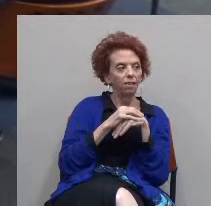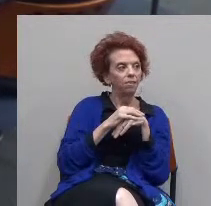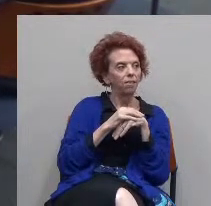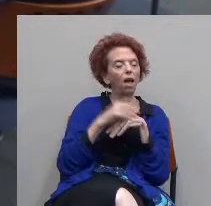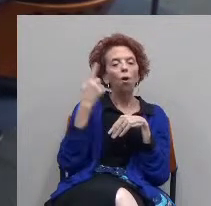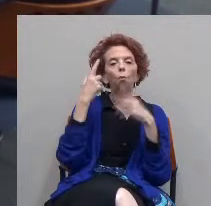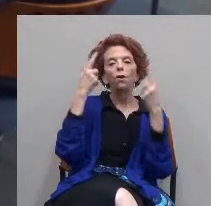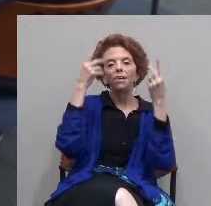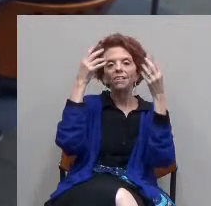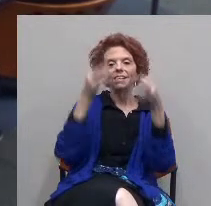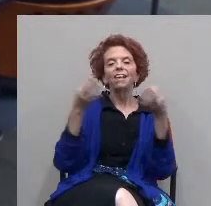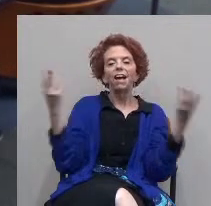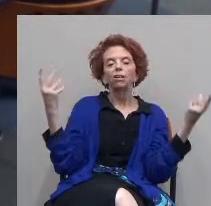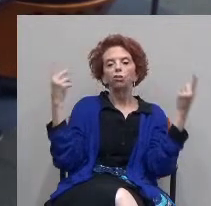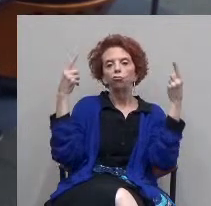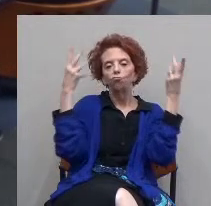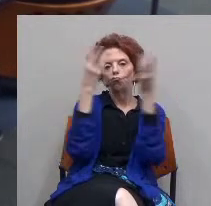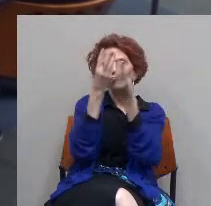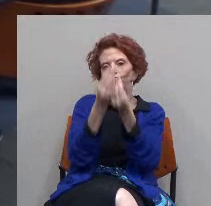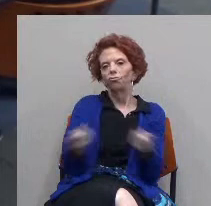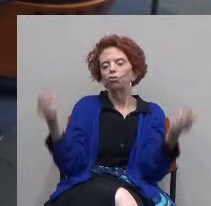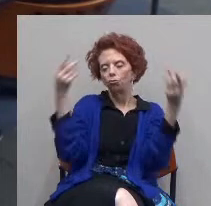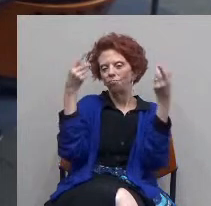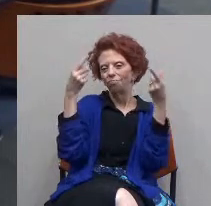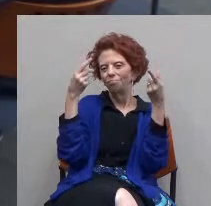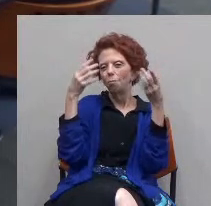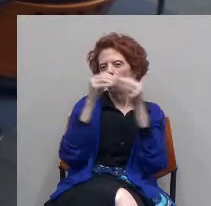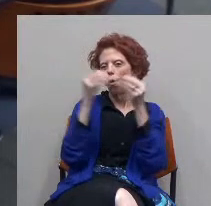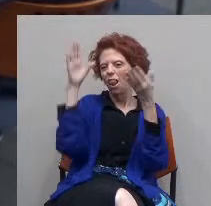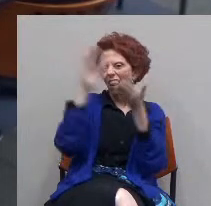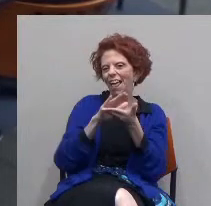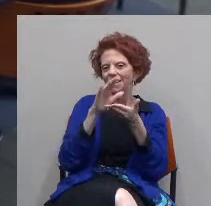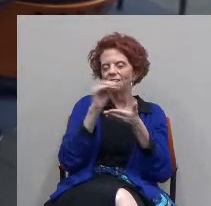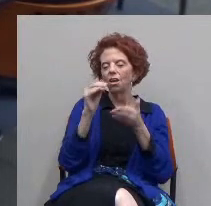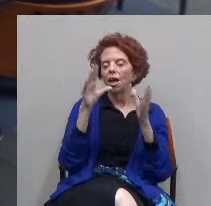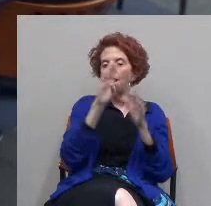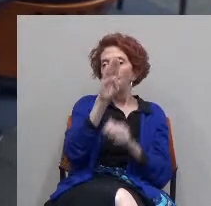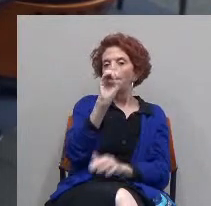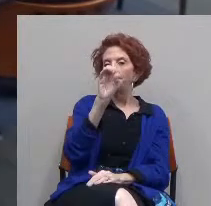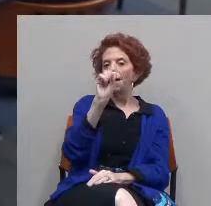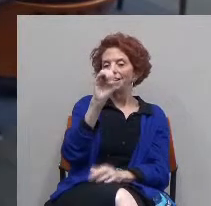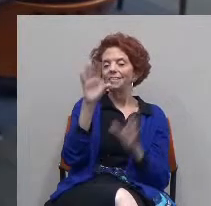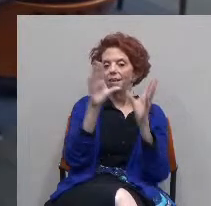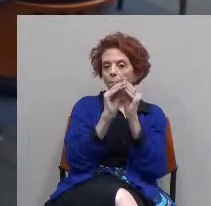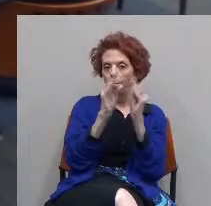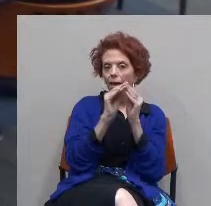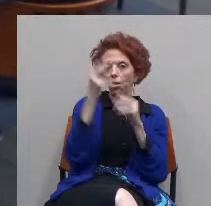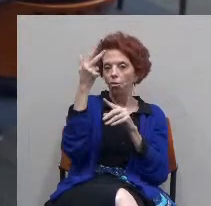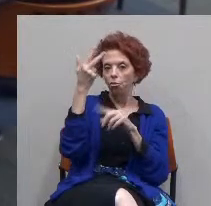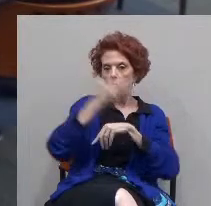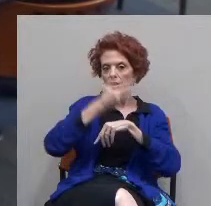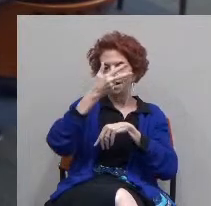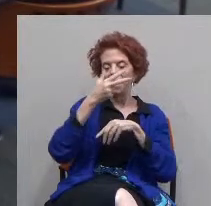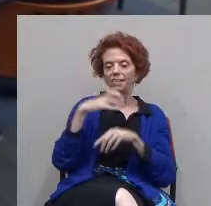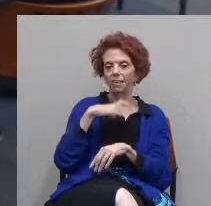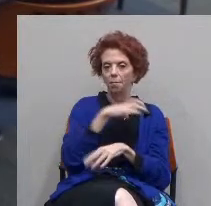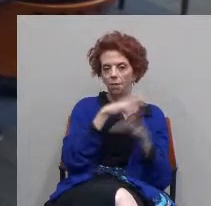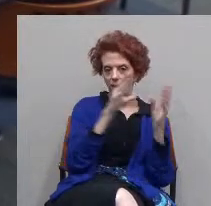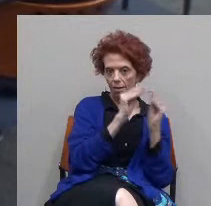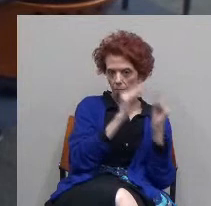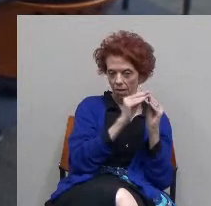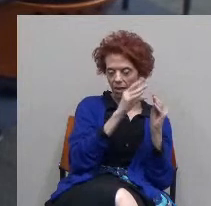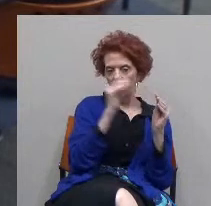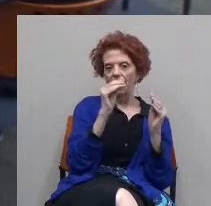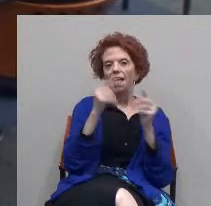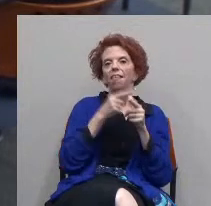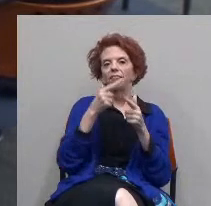streamline. Chad, So BESE met for 3 days every 2 month? days of committee meetings and then 1